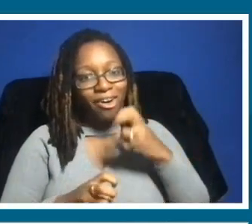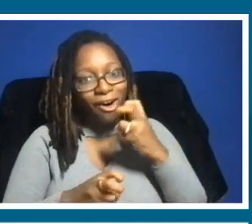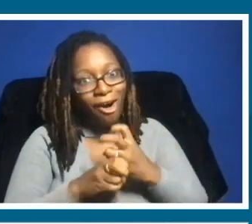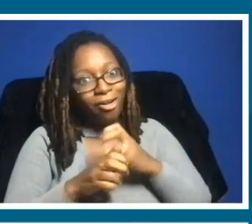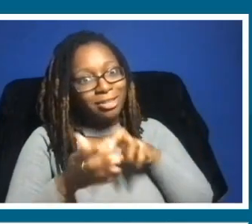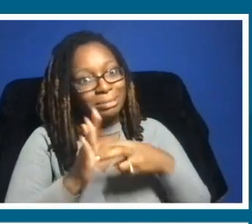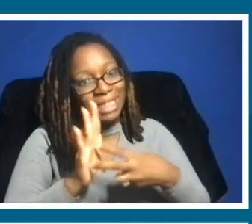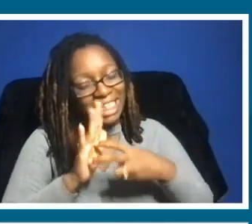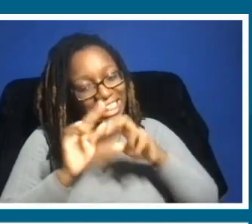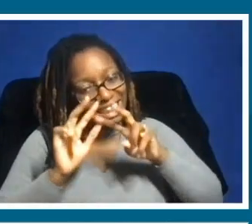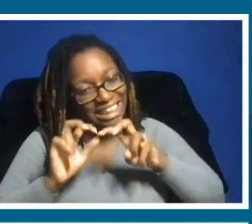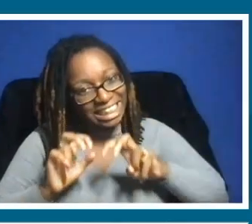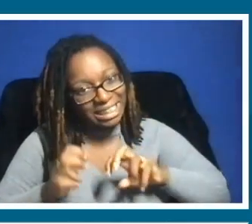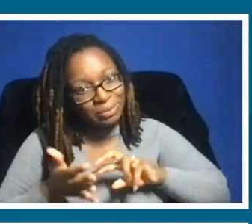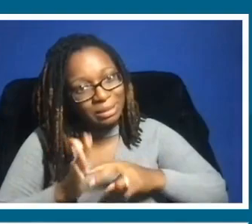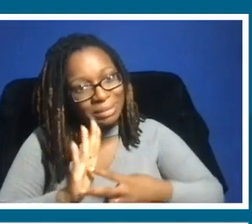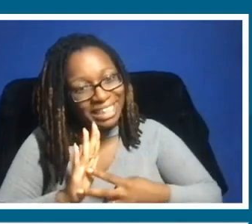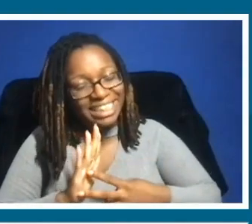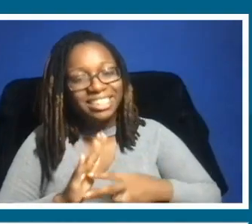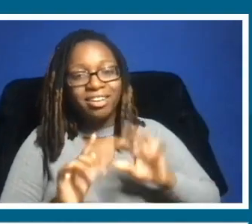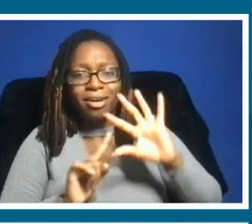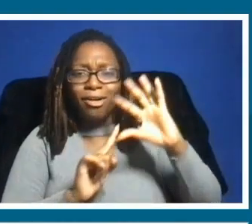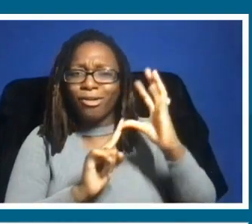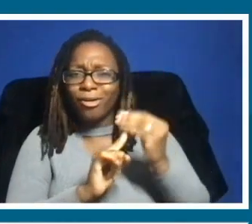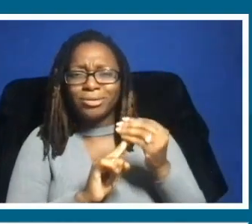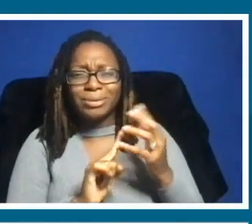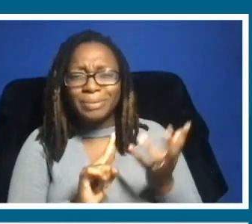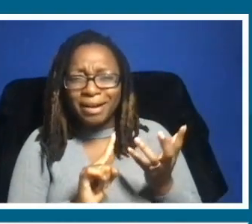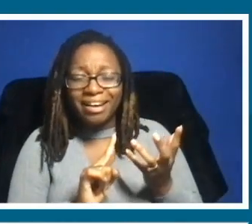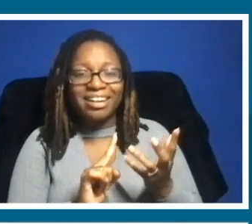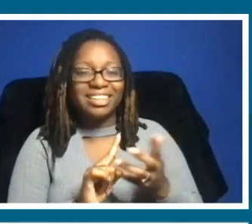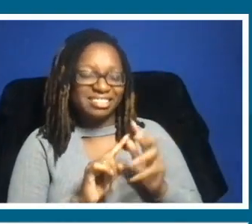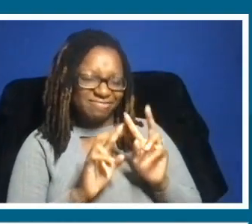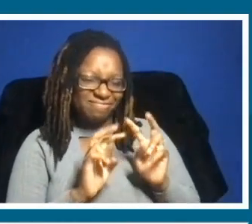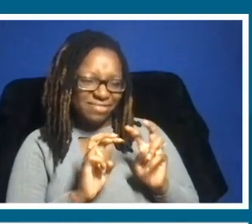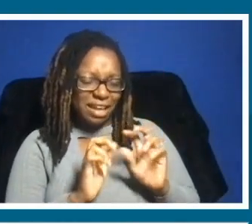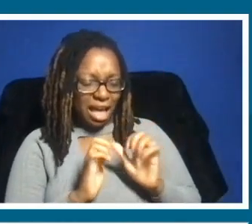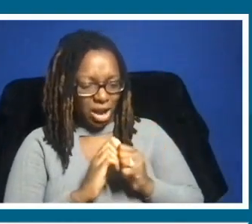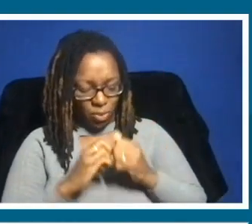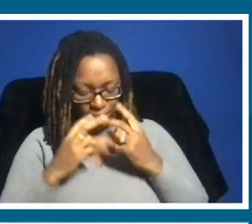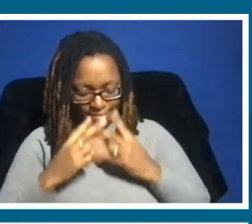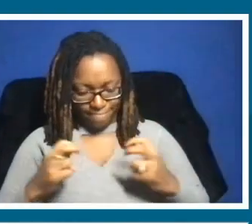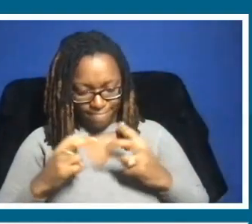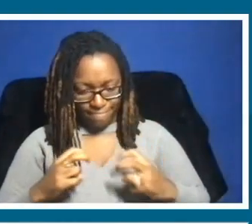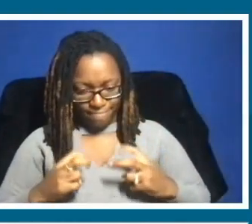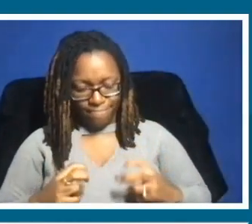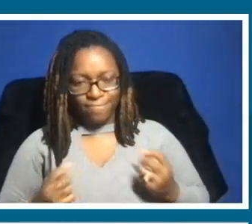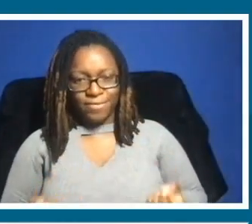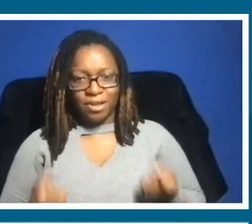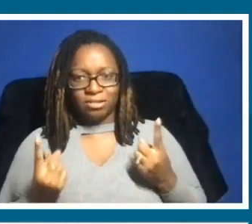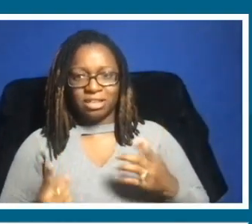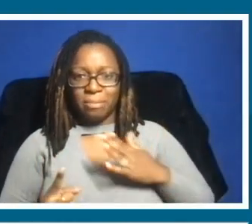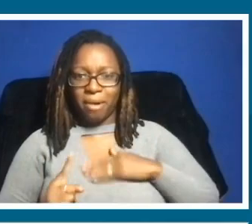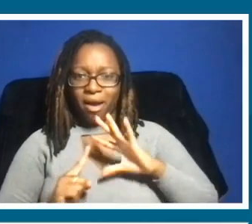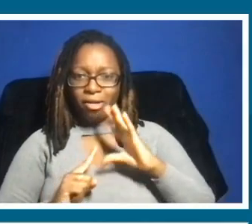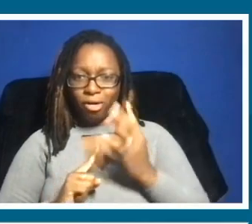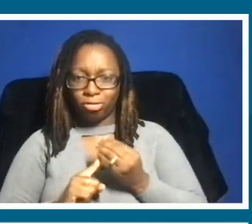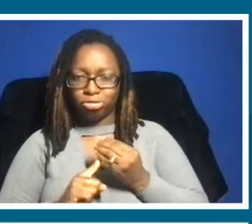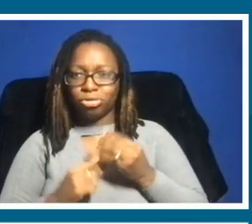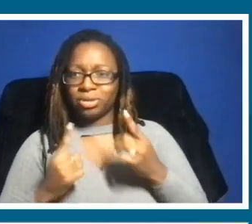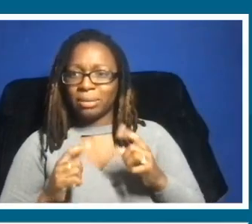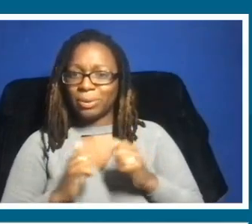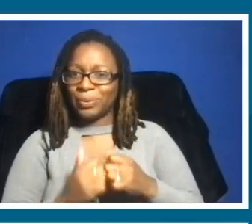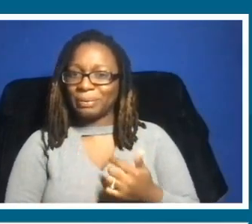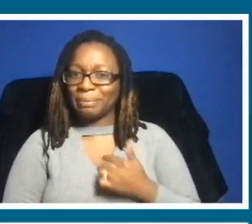define. What is culture? How do I understand my own culture and what's happening around me